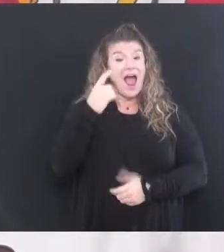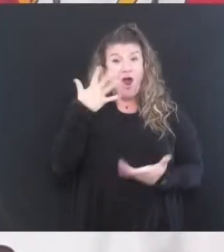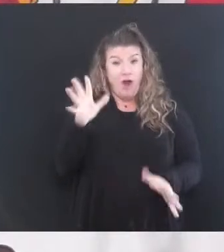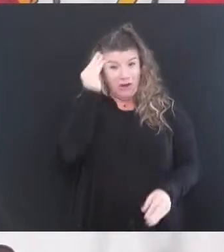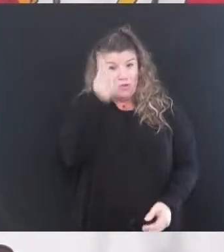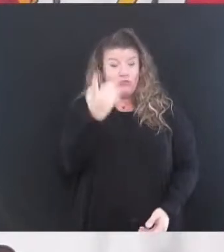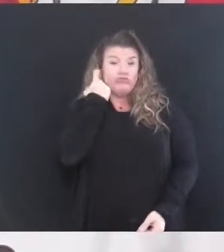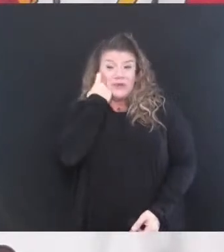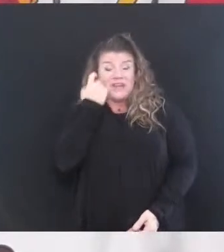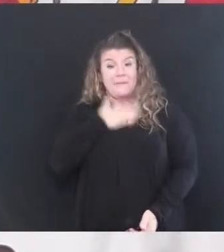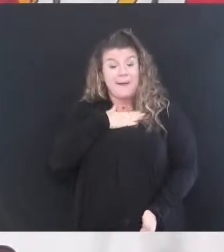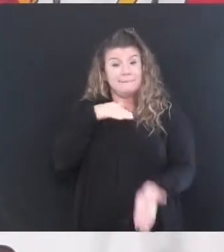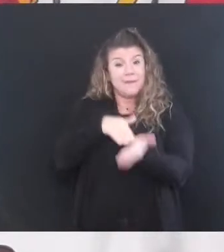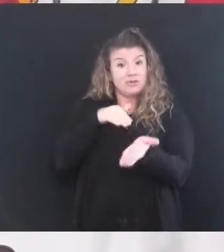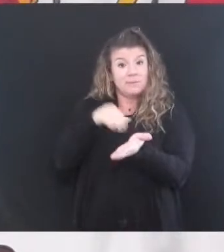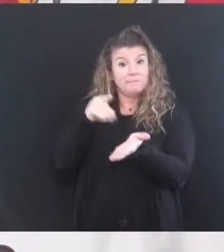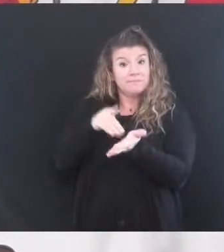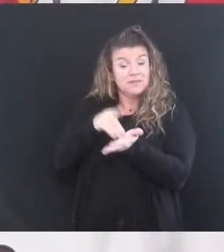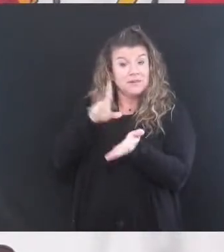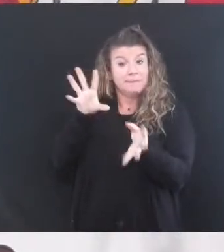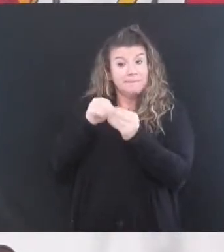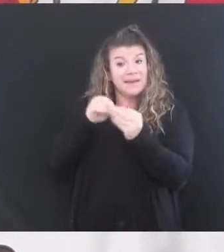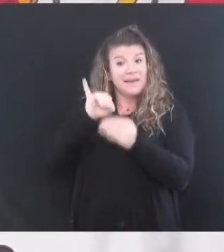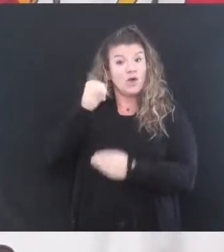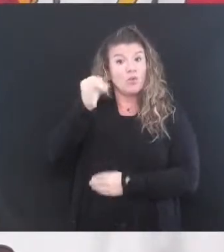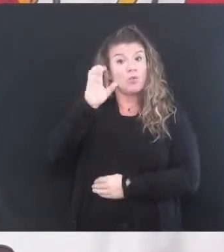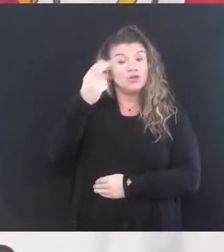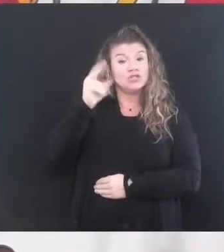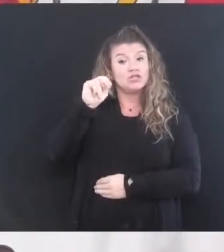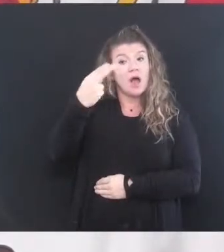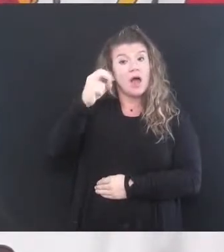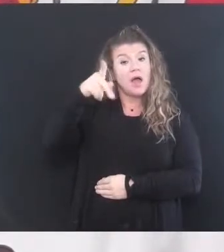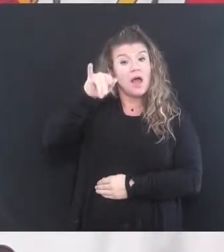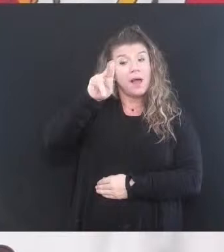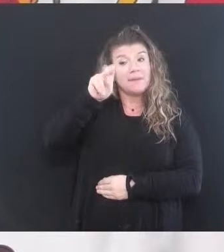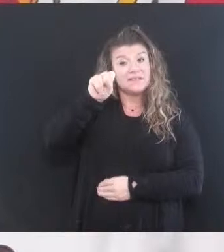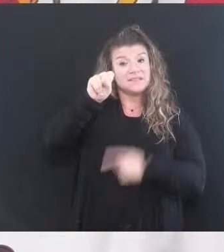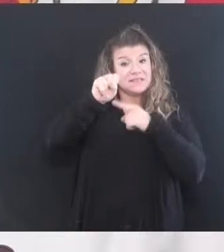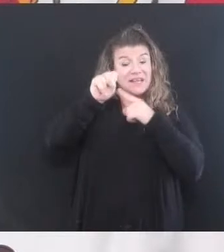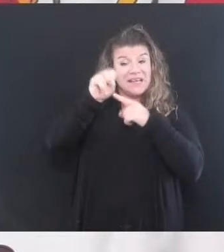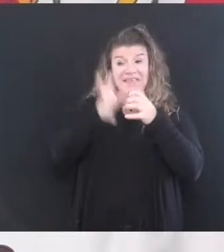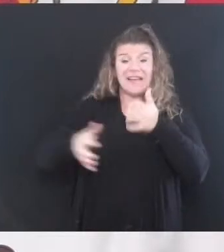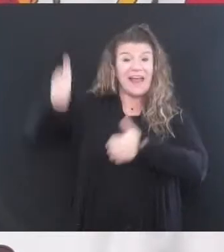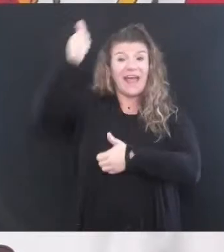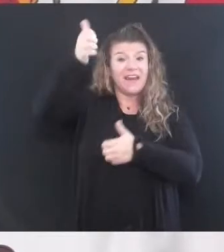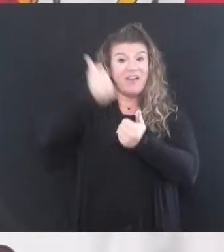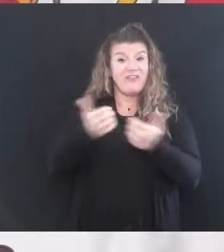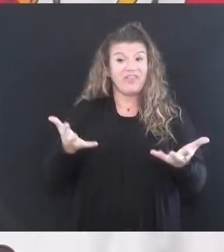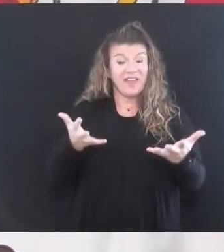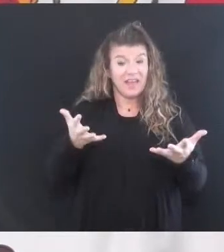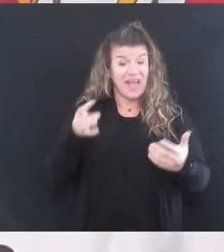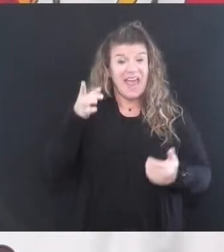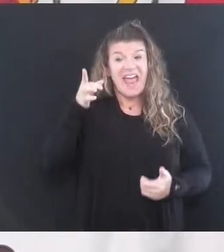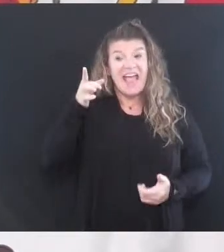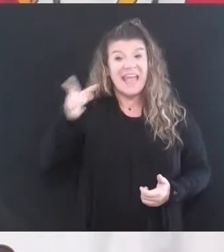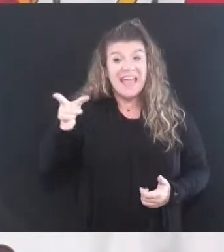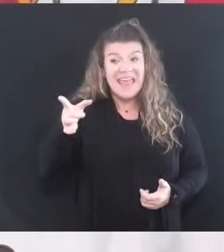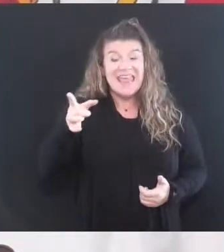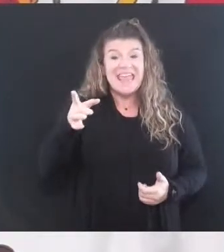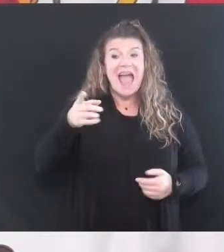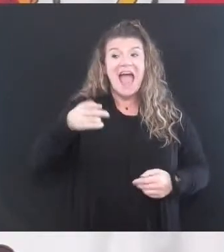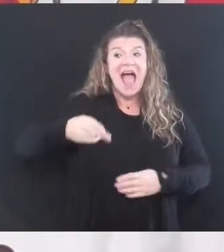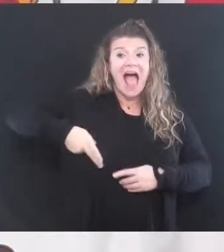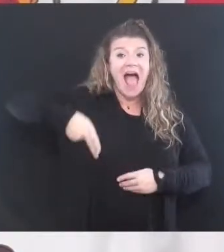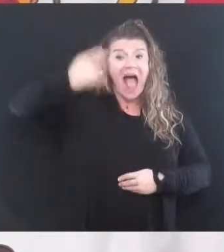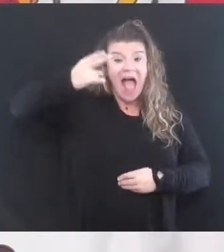doc and everything, the guy that's the head of all this with Johns Hopkins, and absolutely he highly